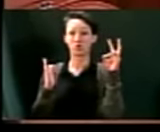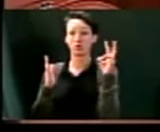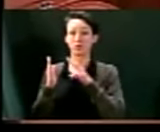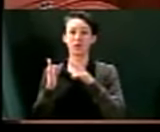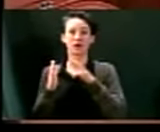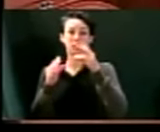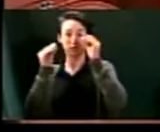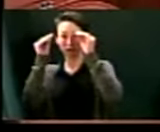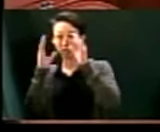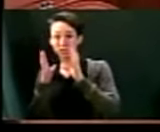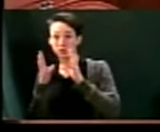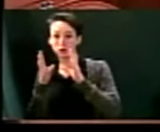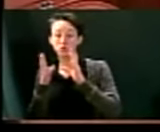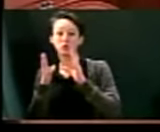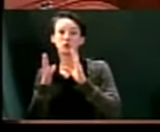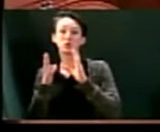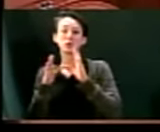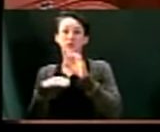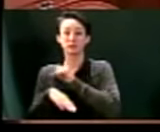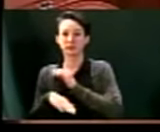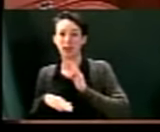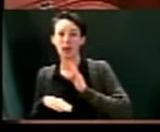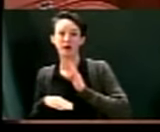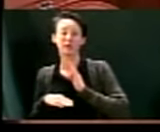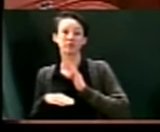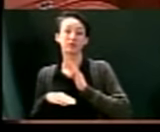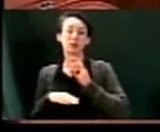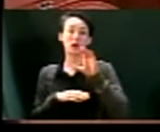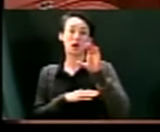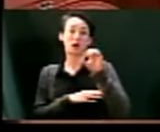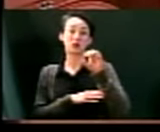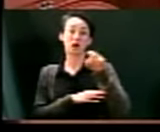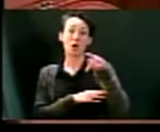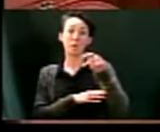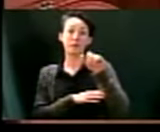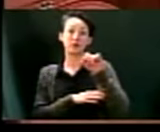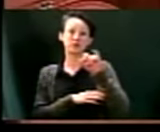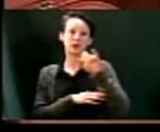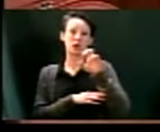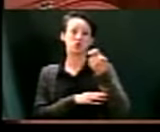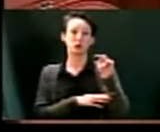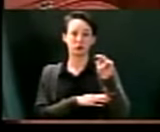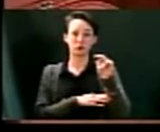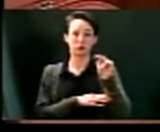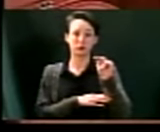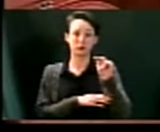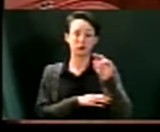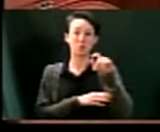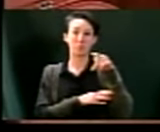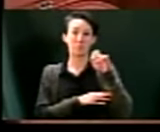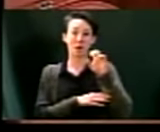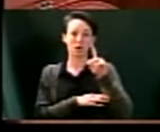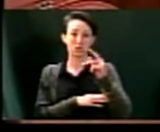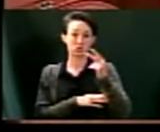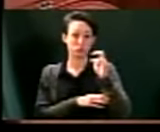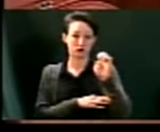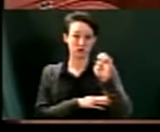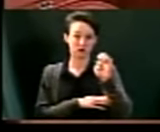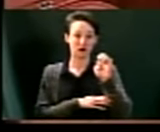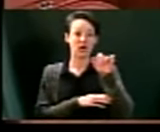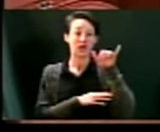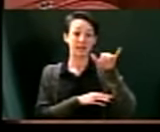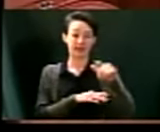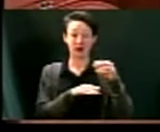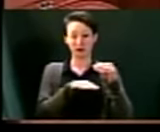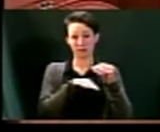staff compensation practices and what effect it has on long-term employment and success in